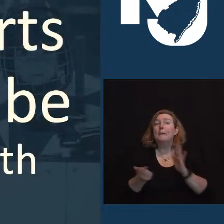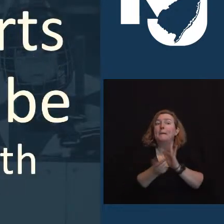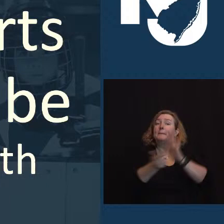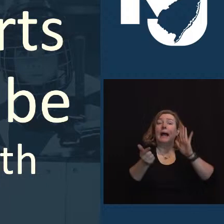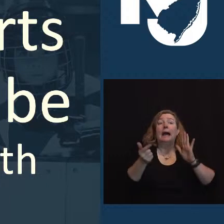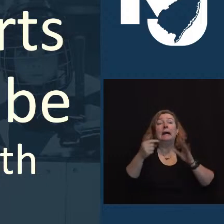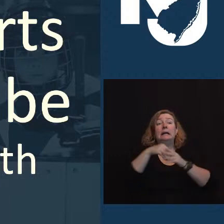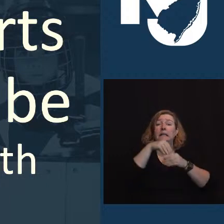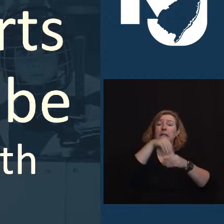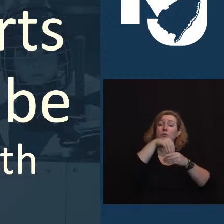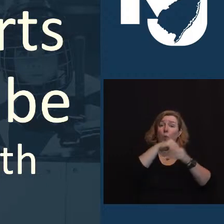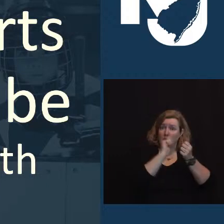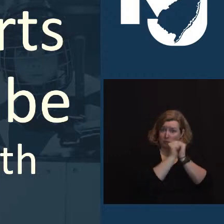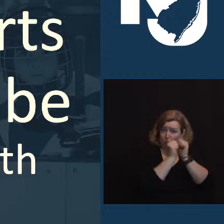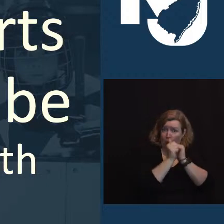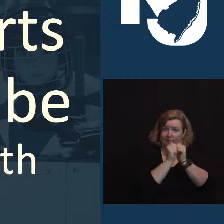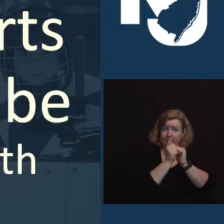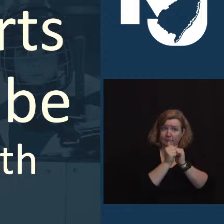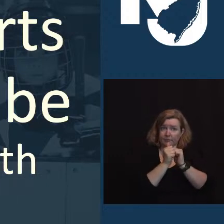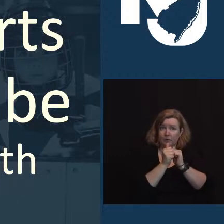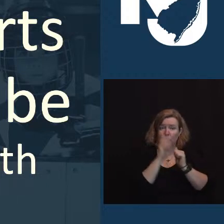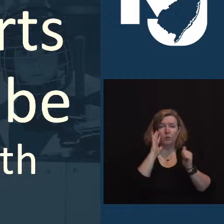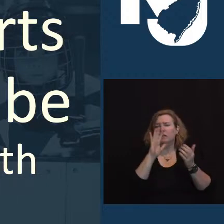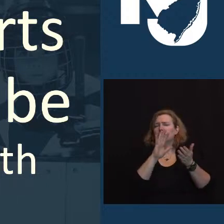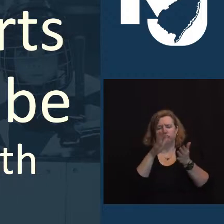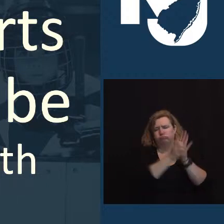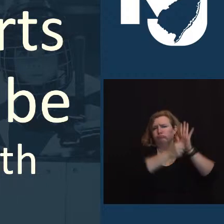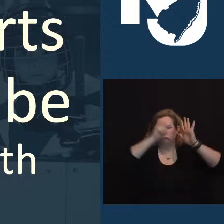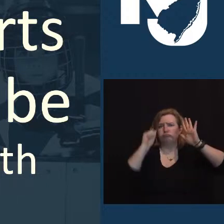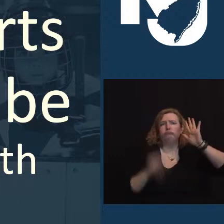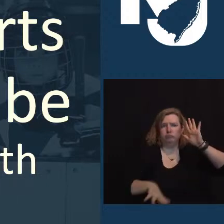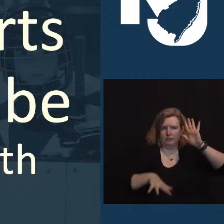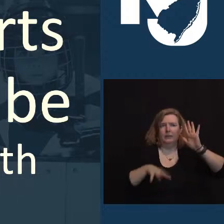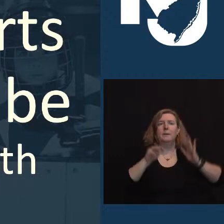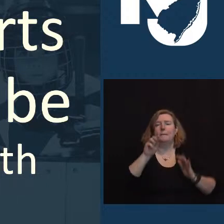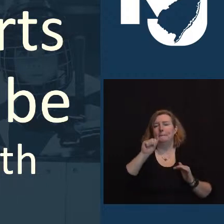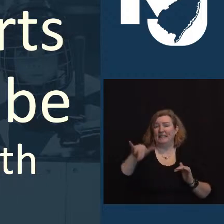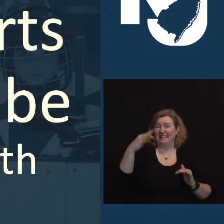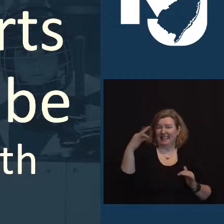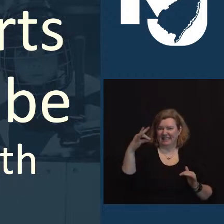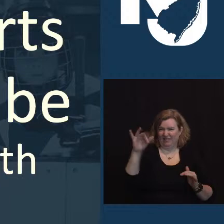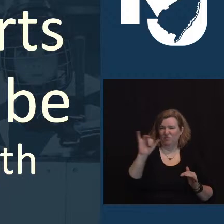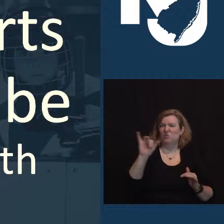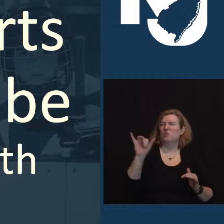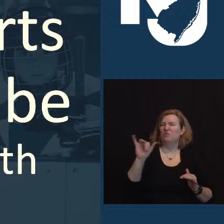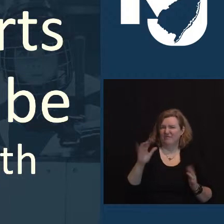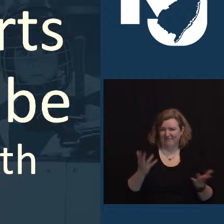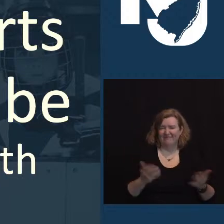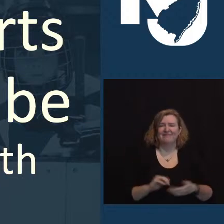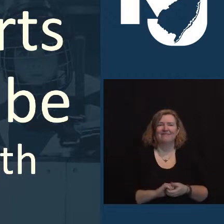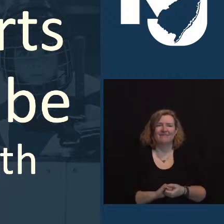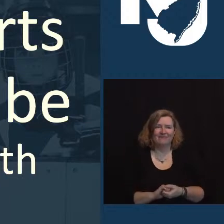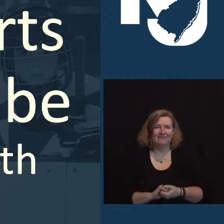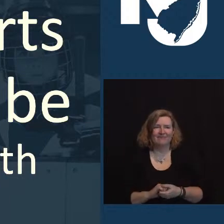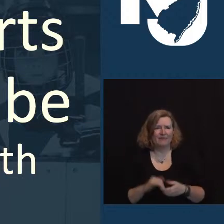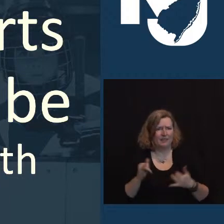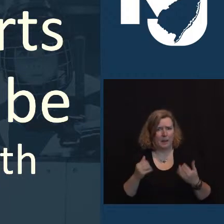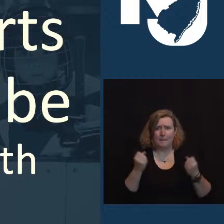on actually, is going to be lifted on the same day, May 19th, when we take a bunch of steps forward that we enumerated on